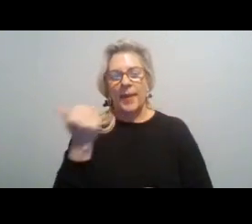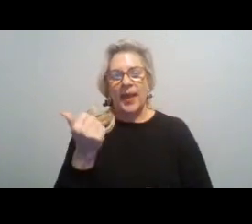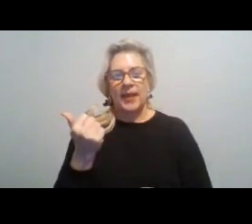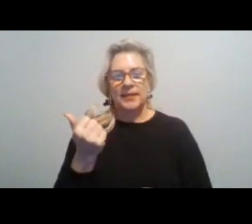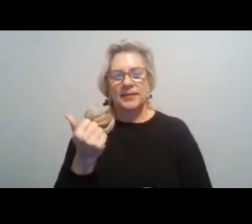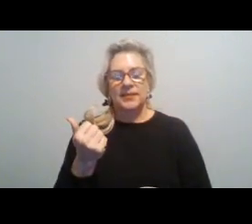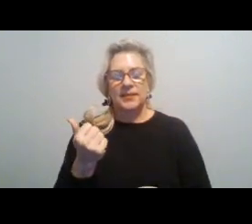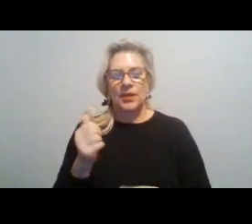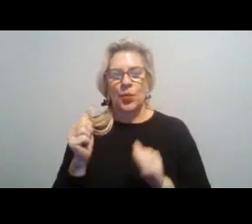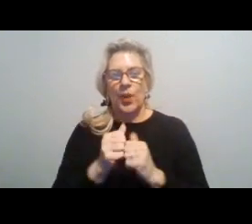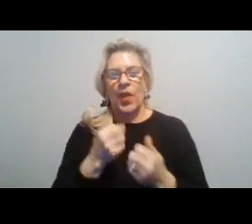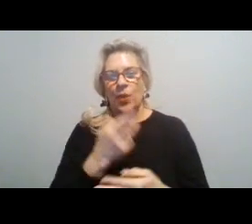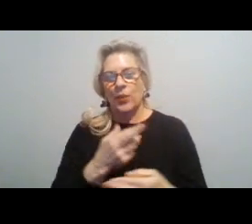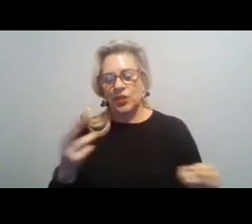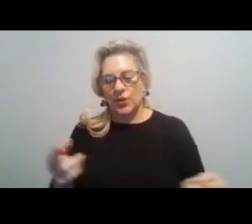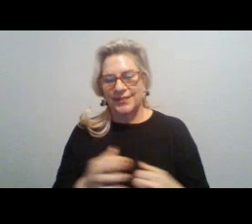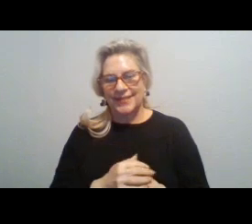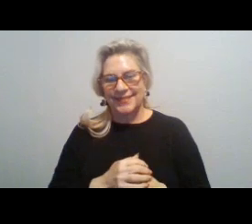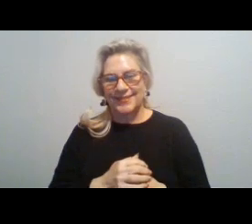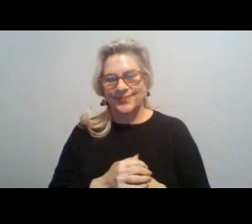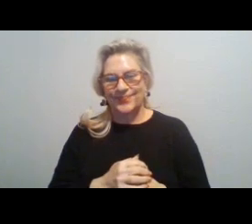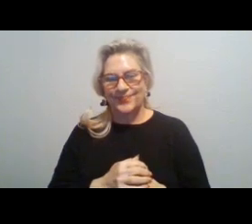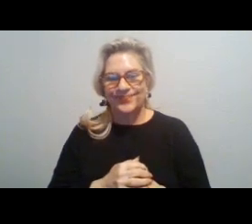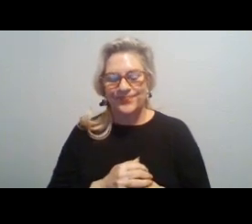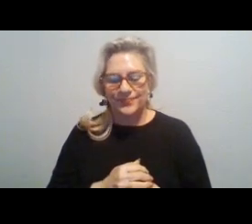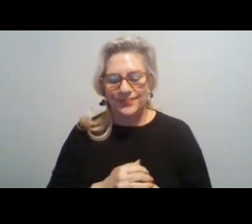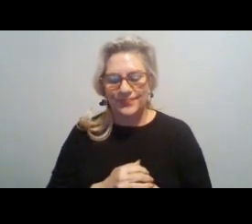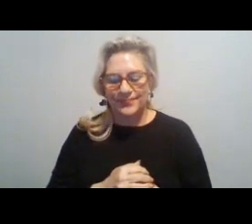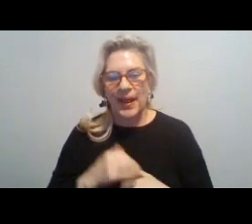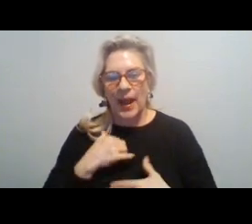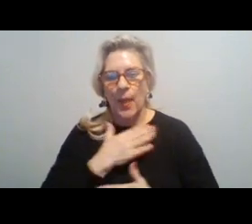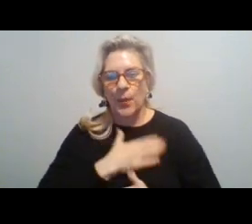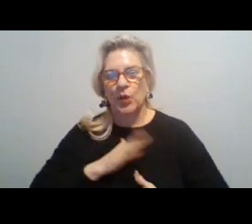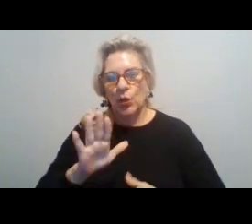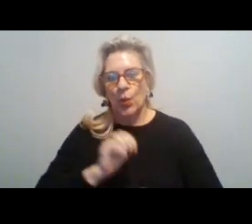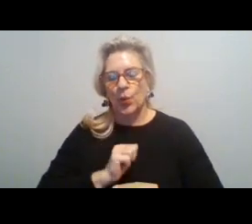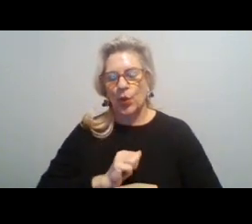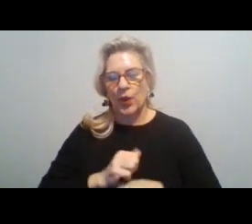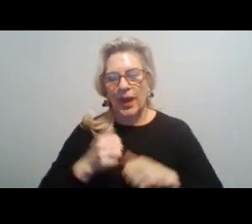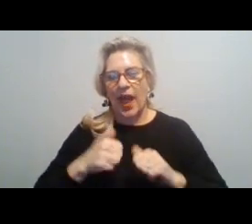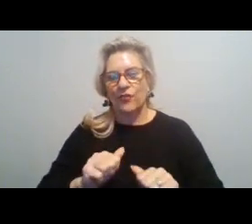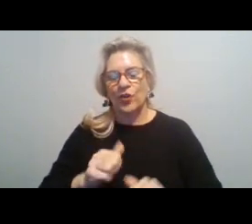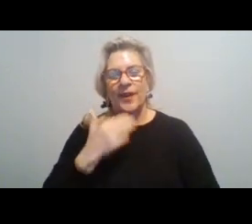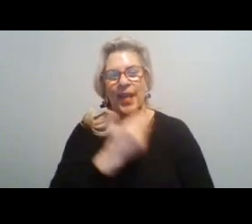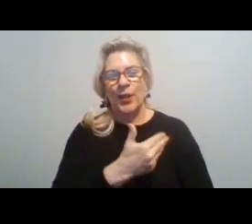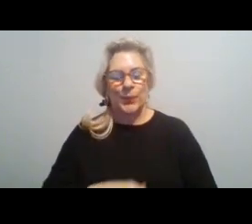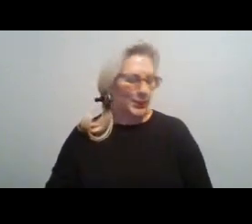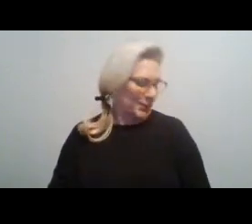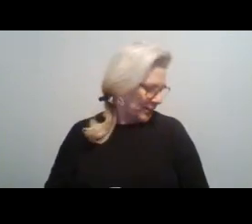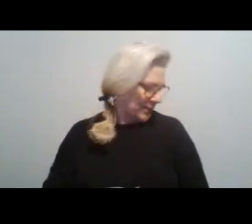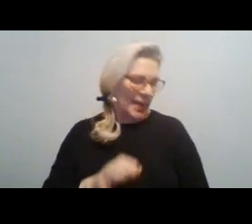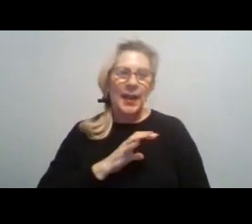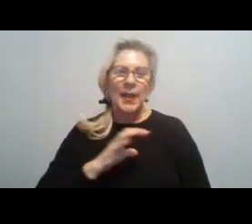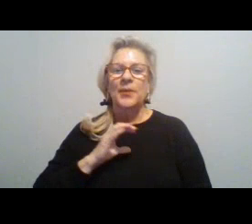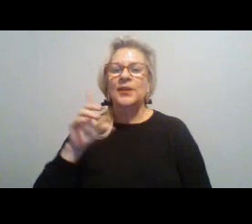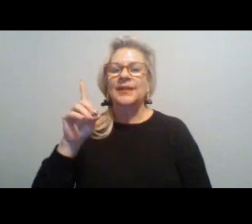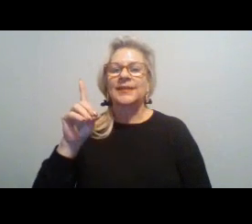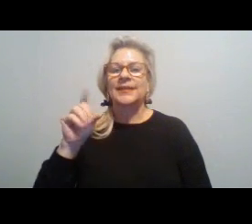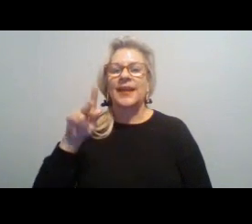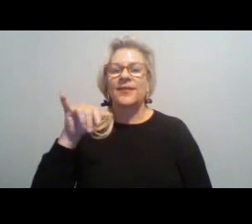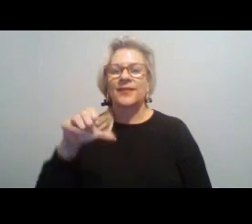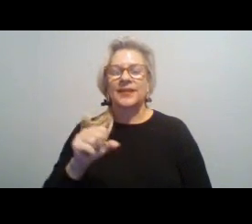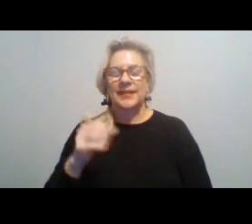everybody sort of gets a taste at some point in time. And I really do appreciate that. So thank you. Thank you, Commissioner Davis. Thank you, Commissioner Davis. I know that